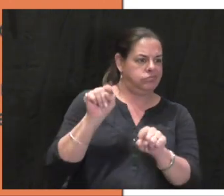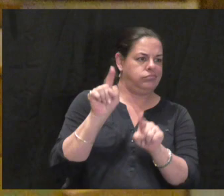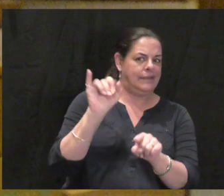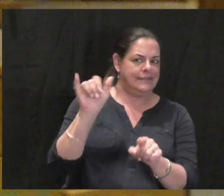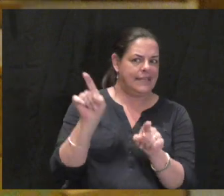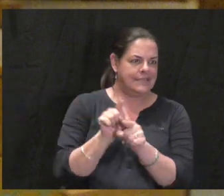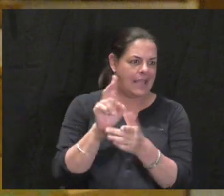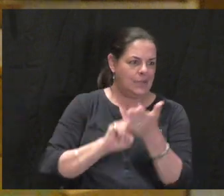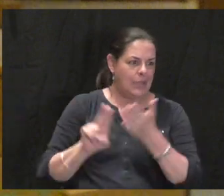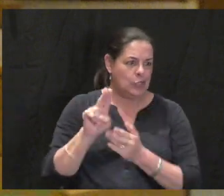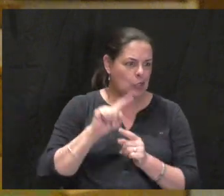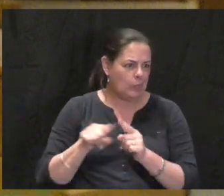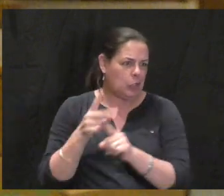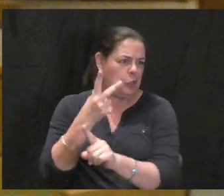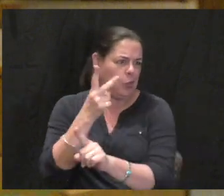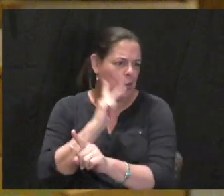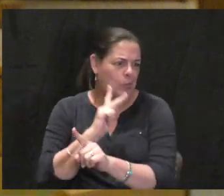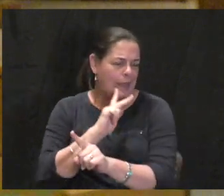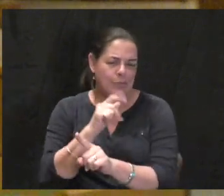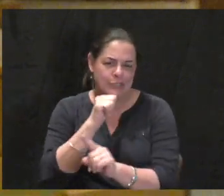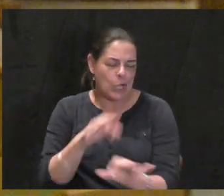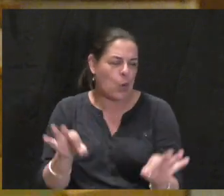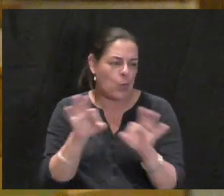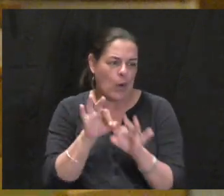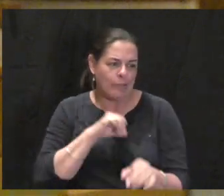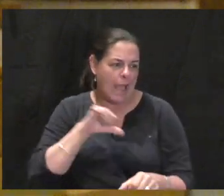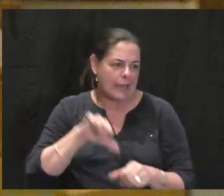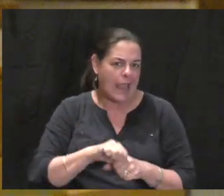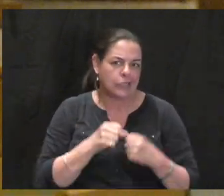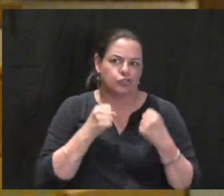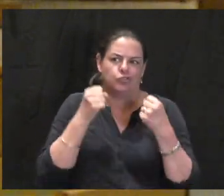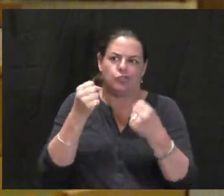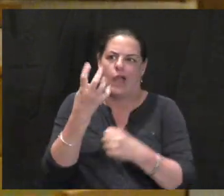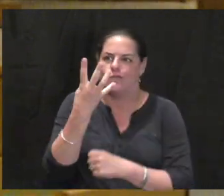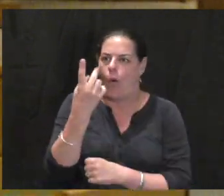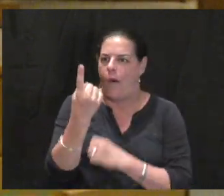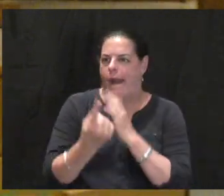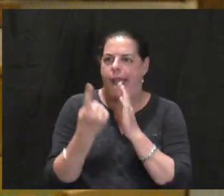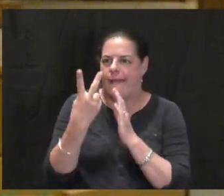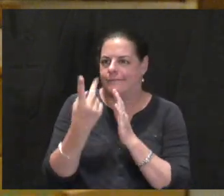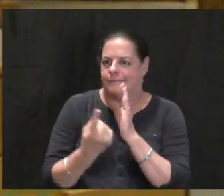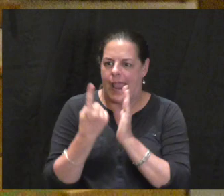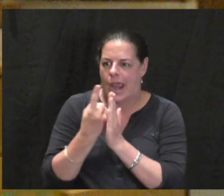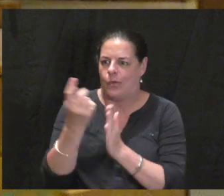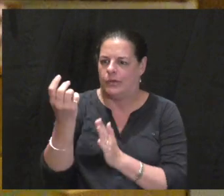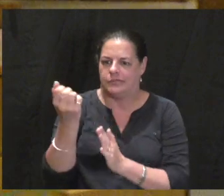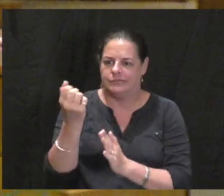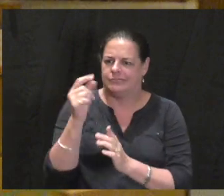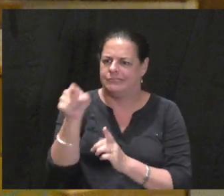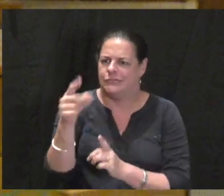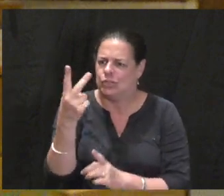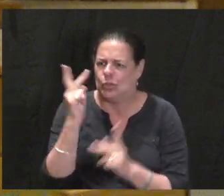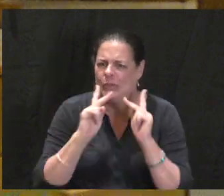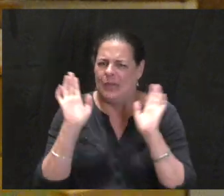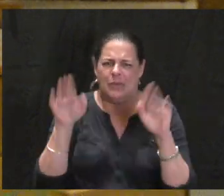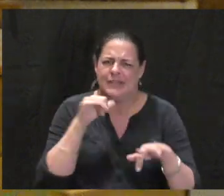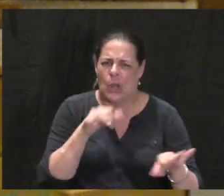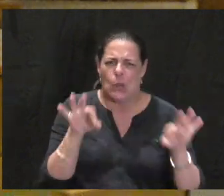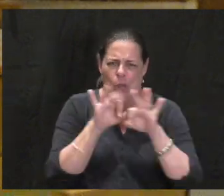about that. Some key additions were we added some HBCUs where we have historically gone to a